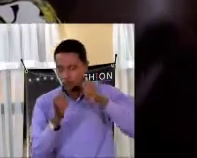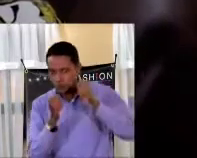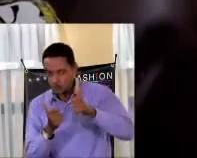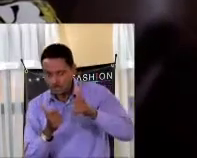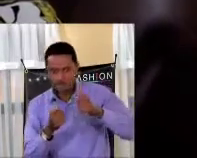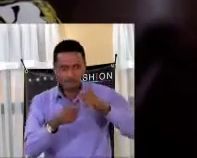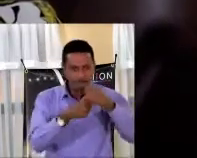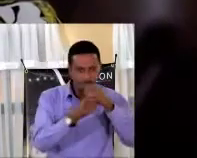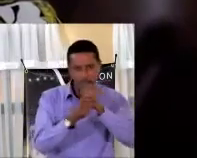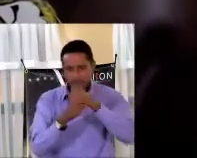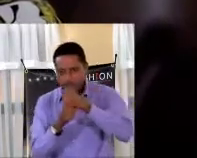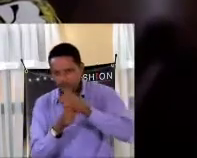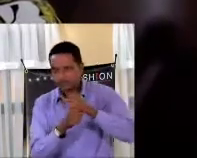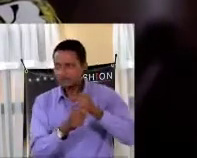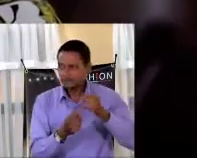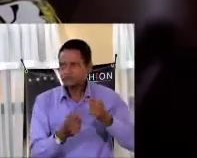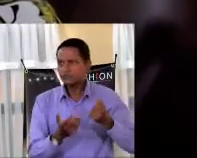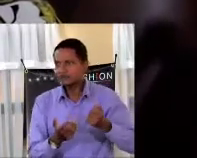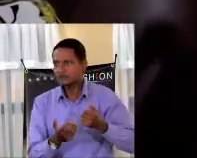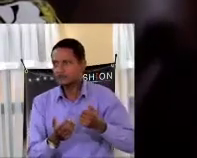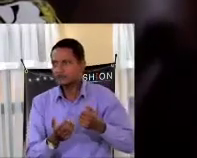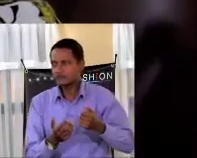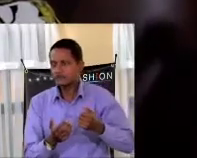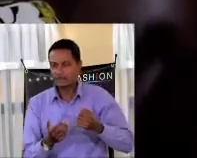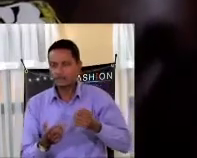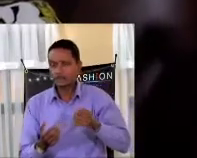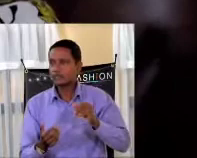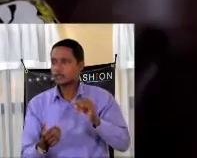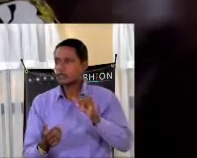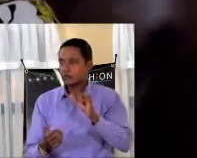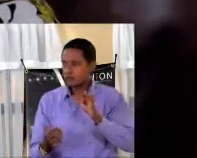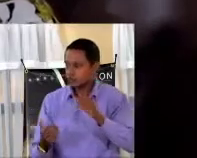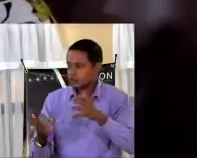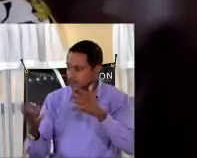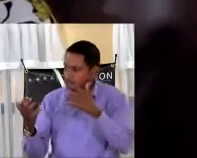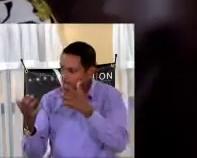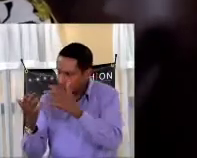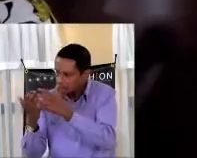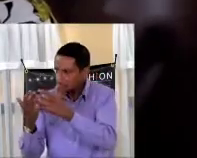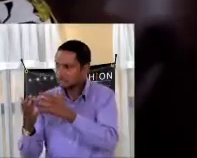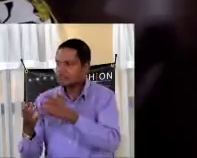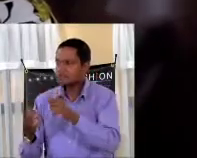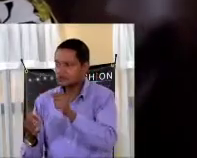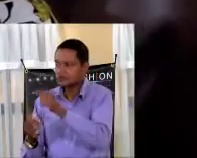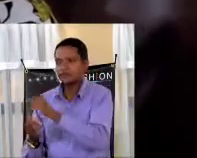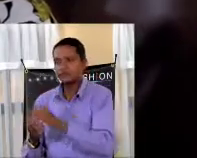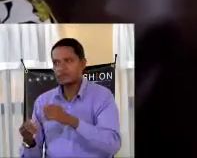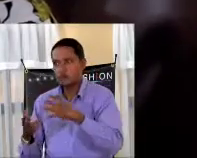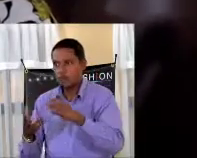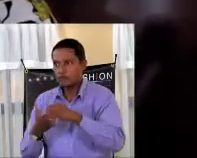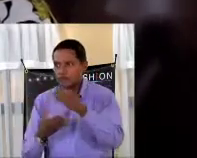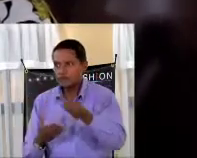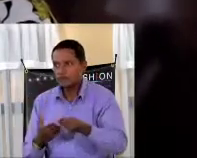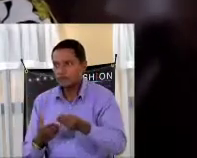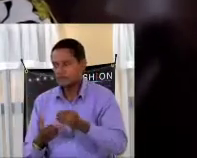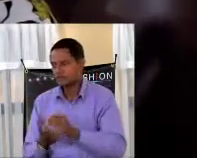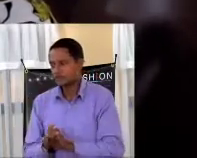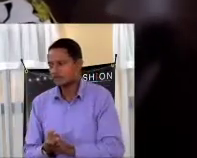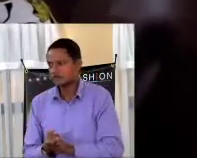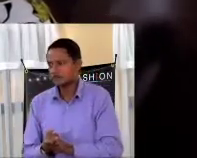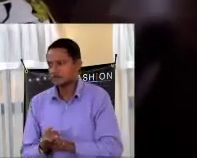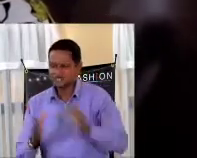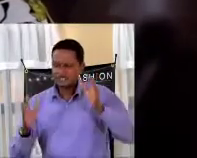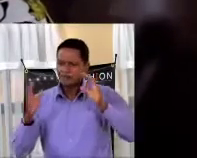your product is to your consumer, is very important as a slow fashion, quote-unquote, brand, as opposed to a fast fashion brand. If you